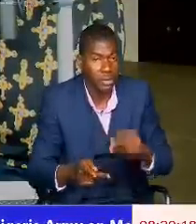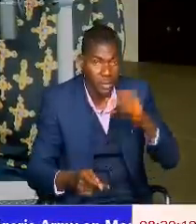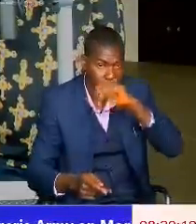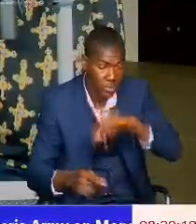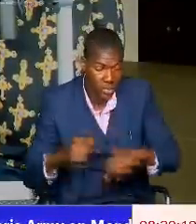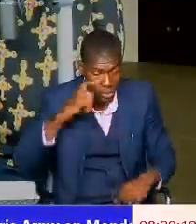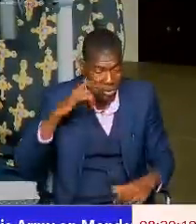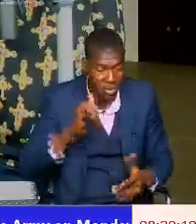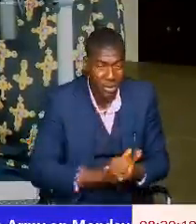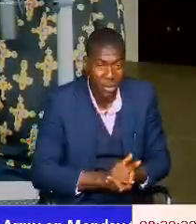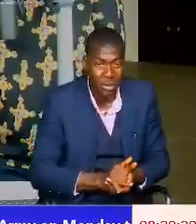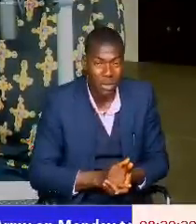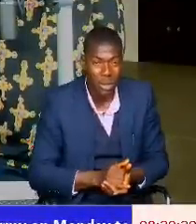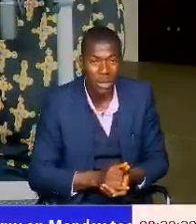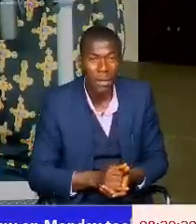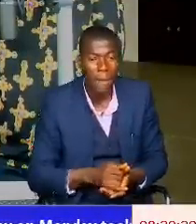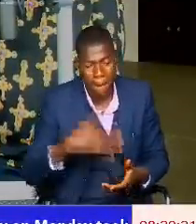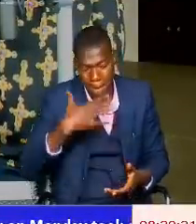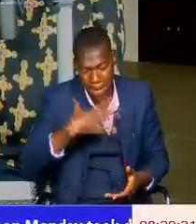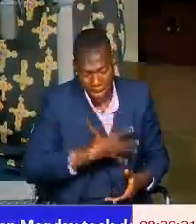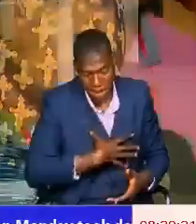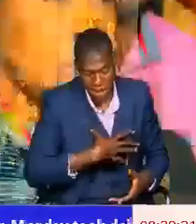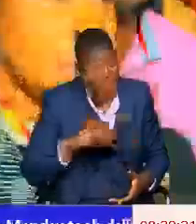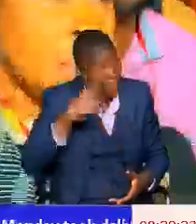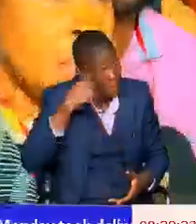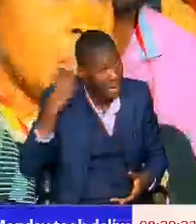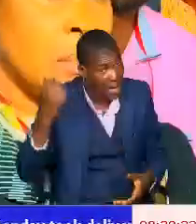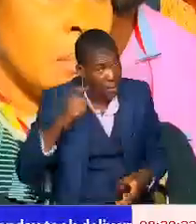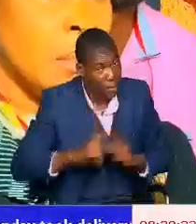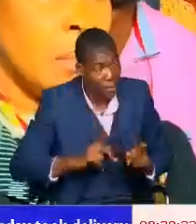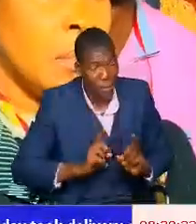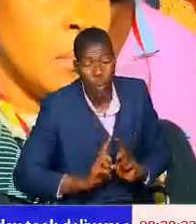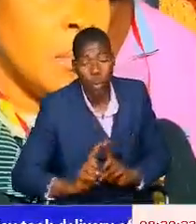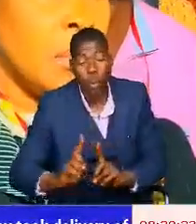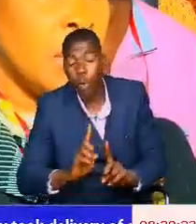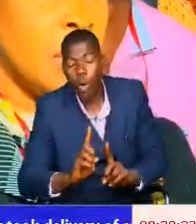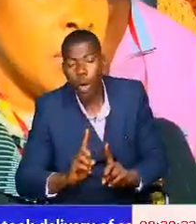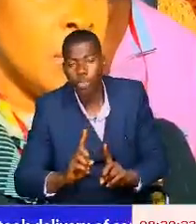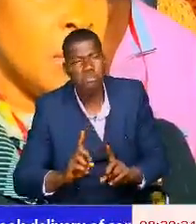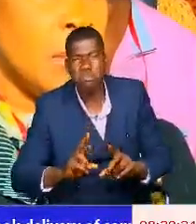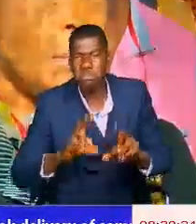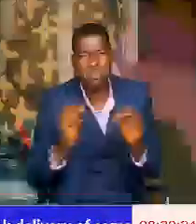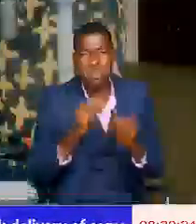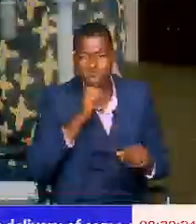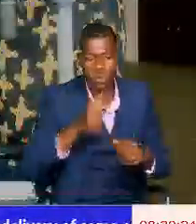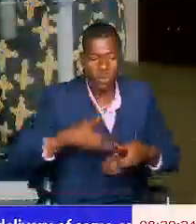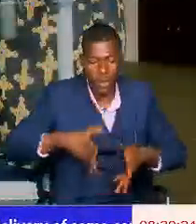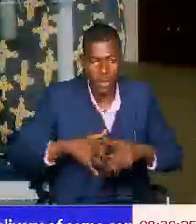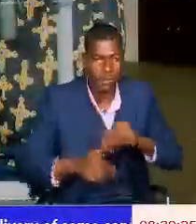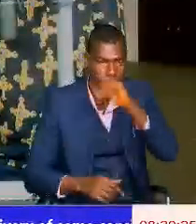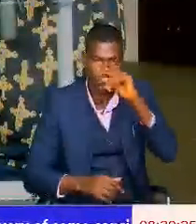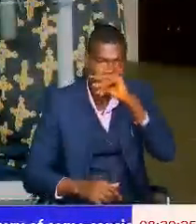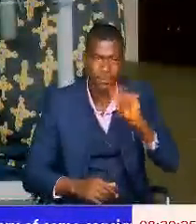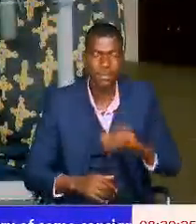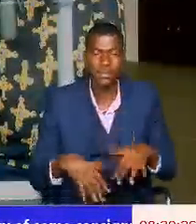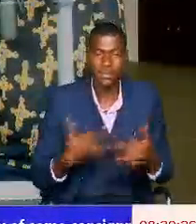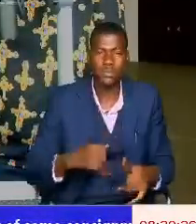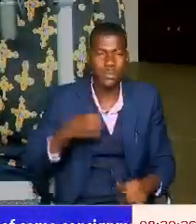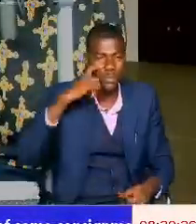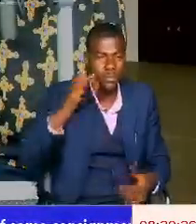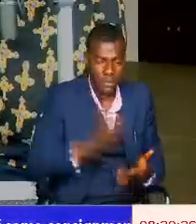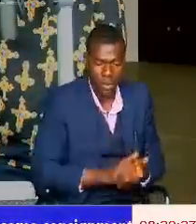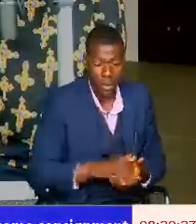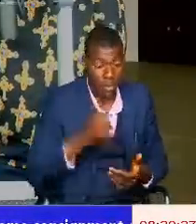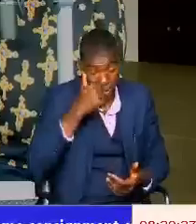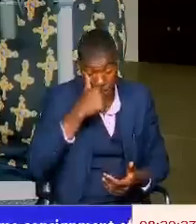the concentration of the natural mineral they deposited. Now, every time, then they travel to go bring one or two things.